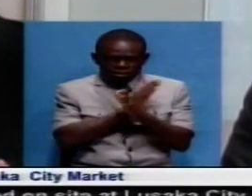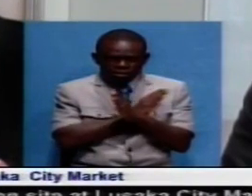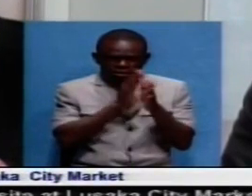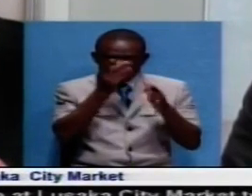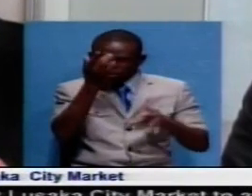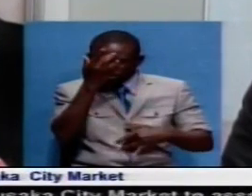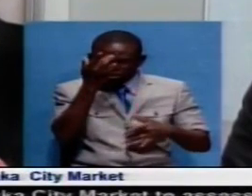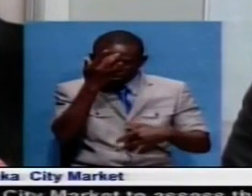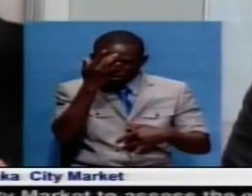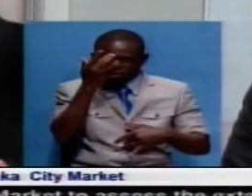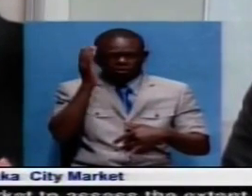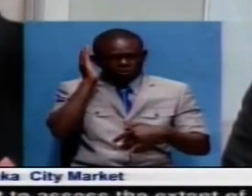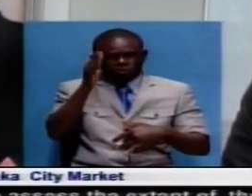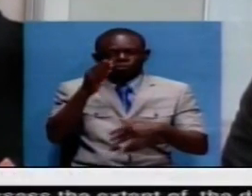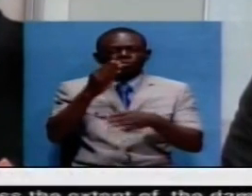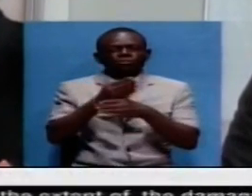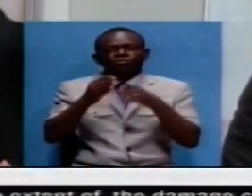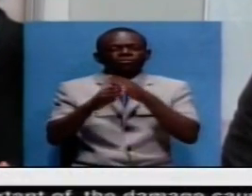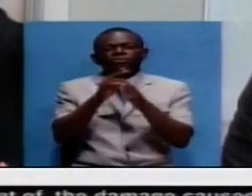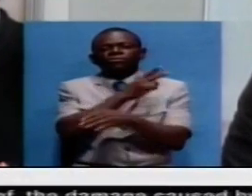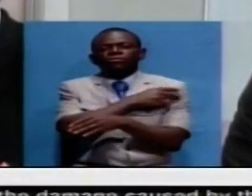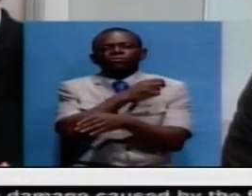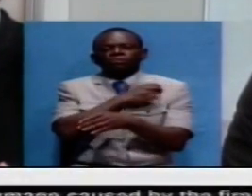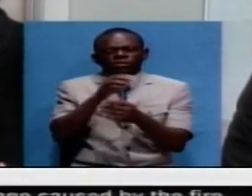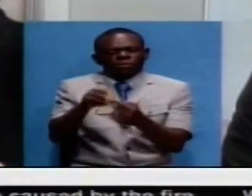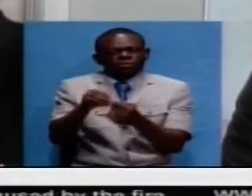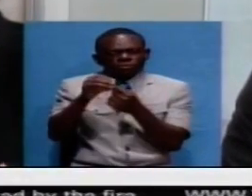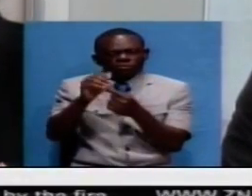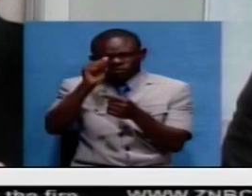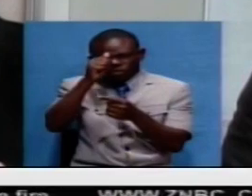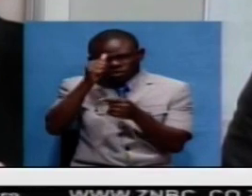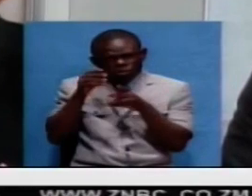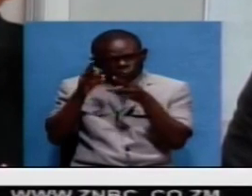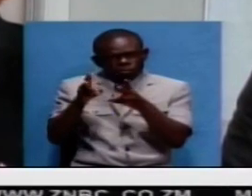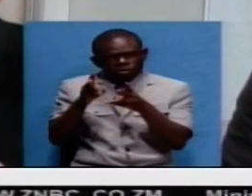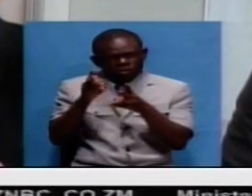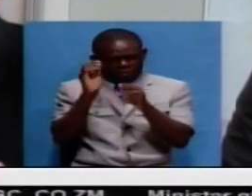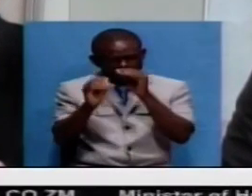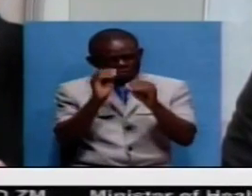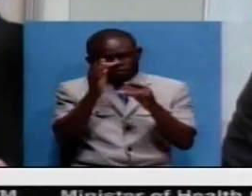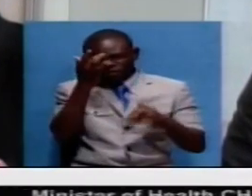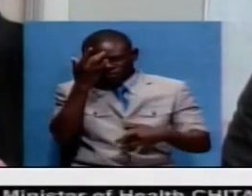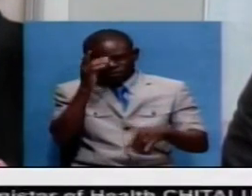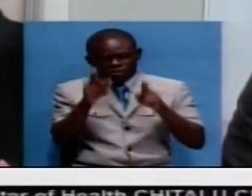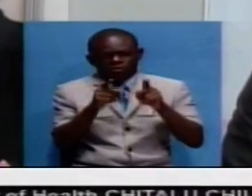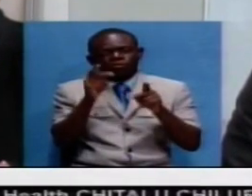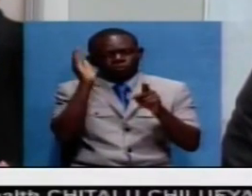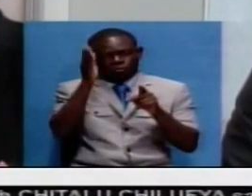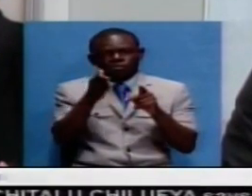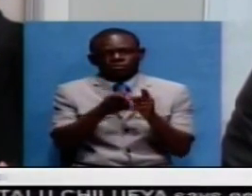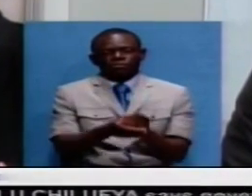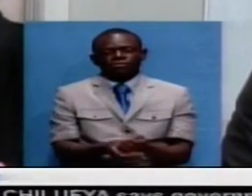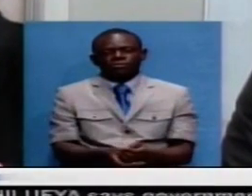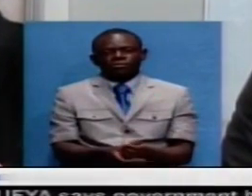We can do consultations between their hospital and our hospital so that patient care is also enhanced. So